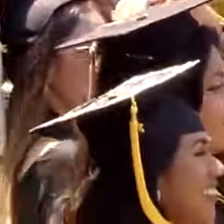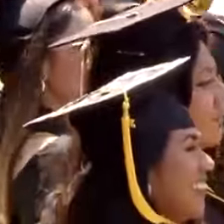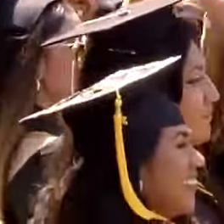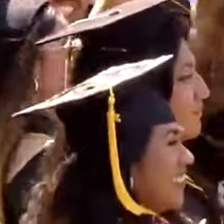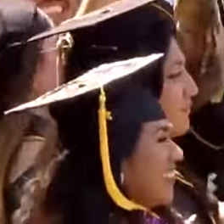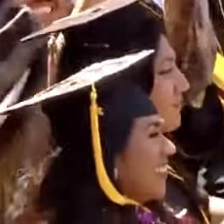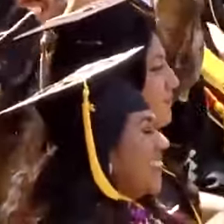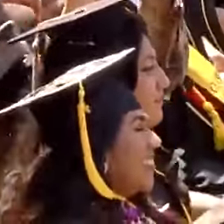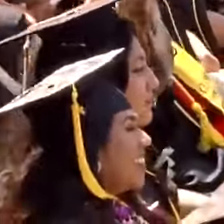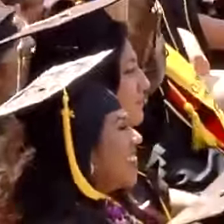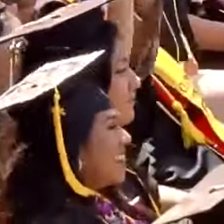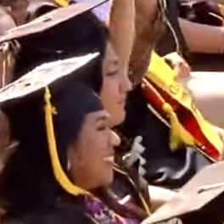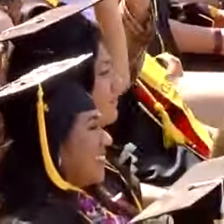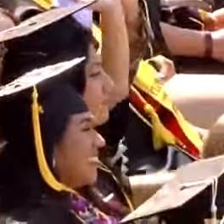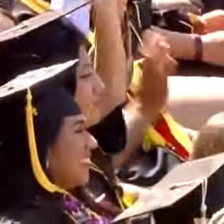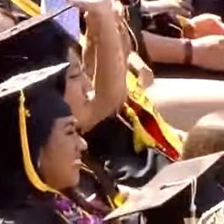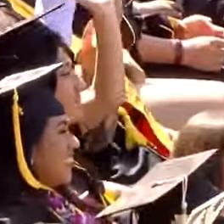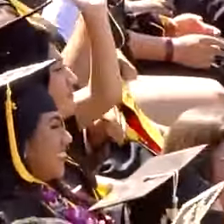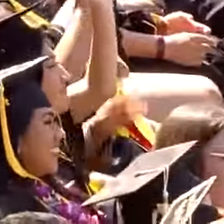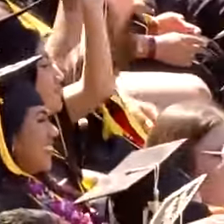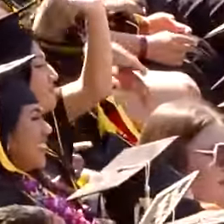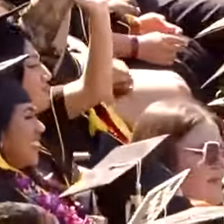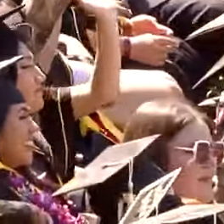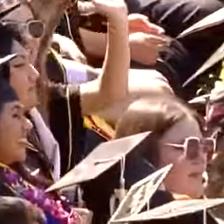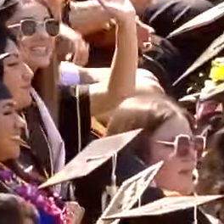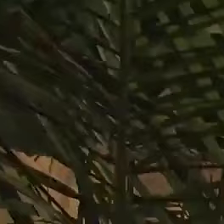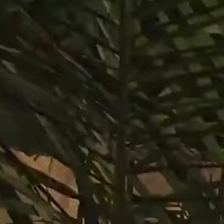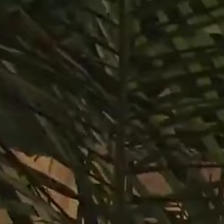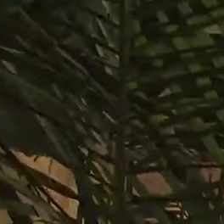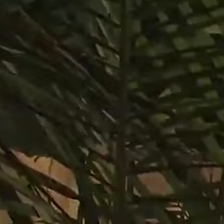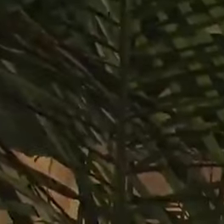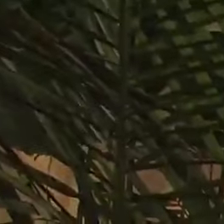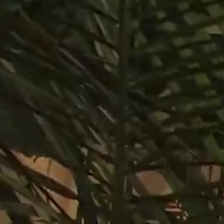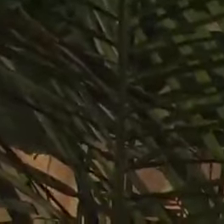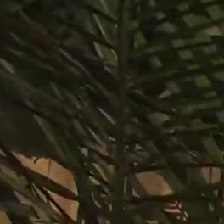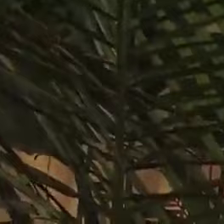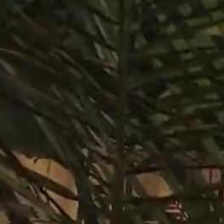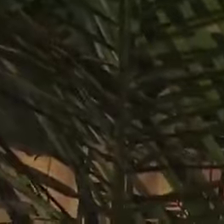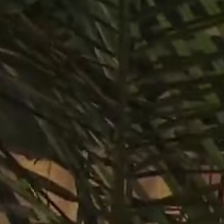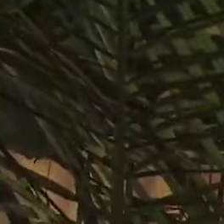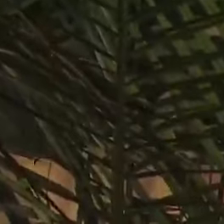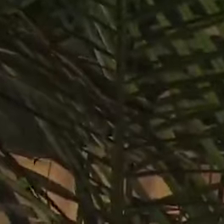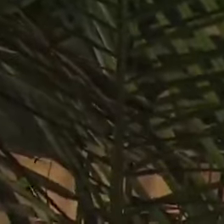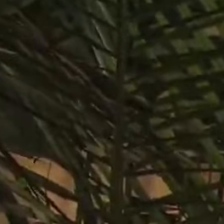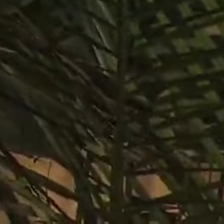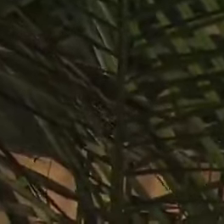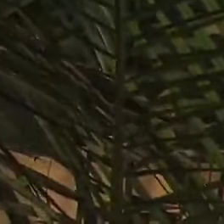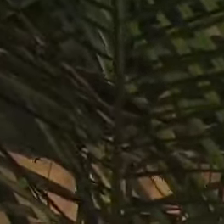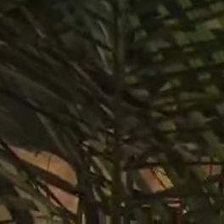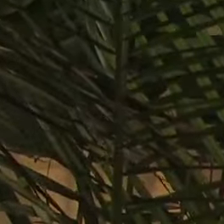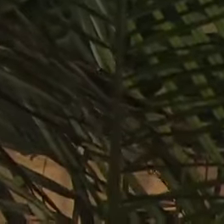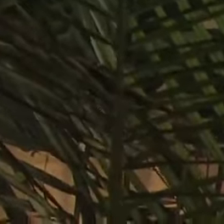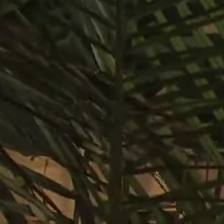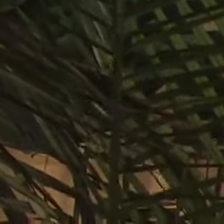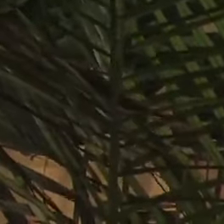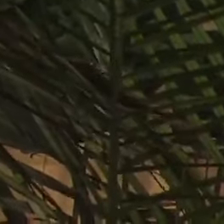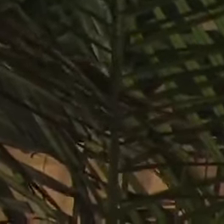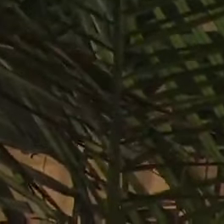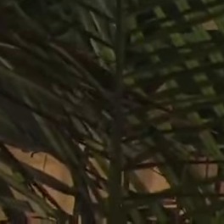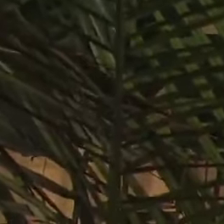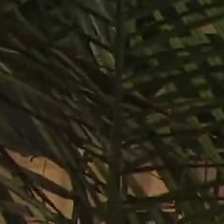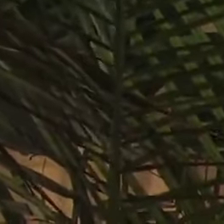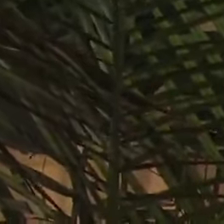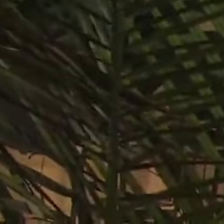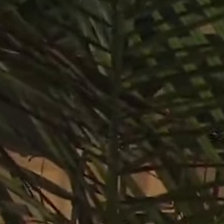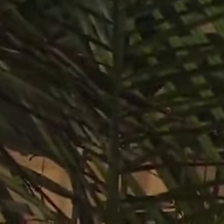Privileged today to introduce our university president, Jane Close Connolly. As the first woman to be